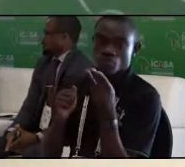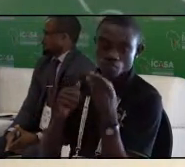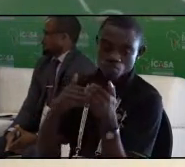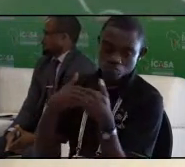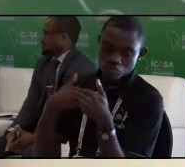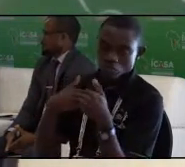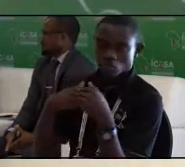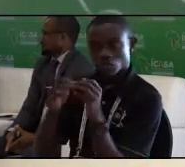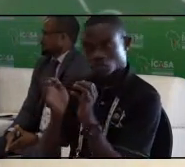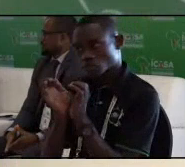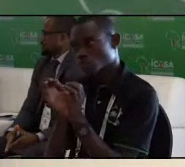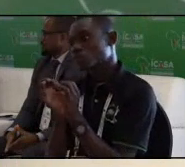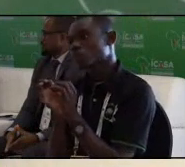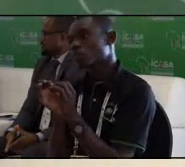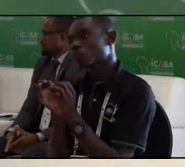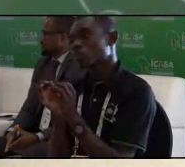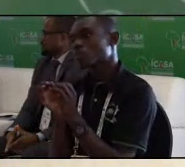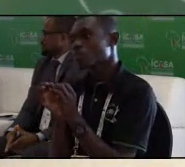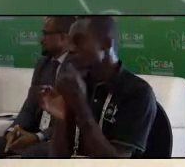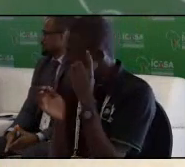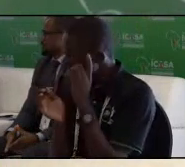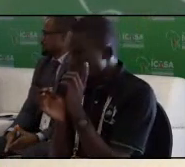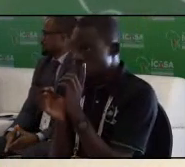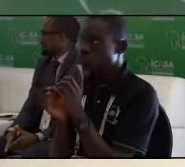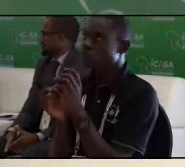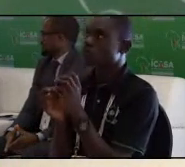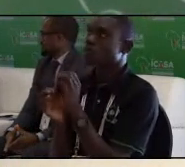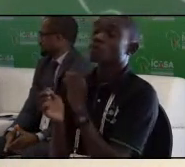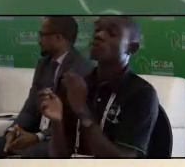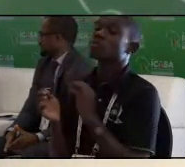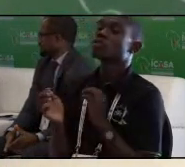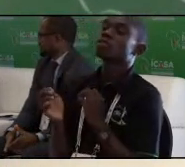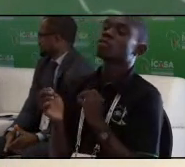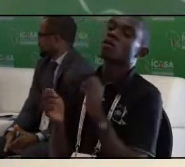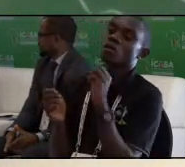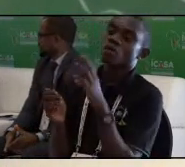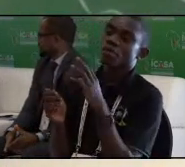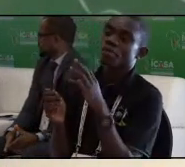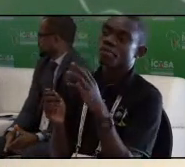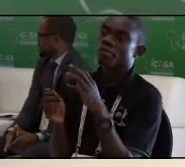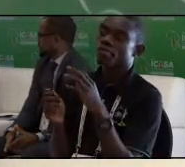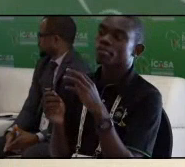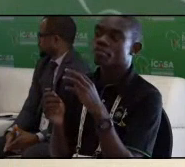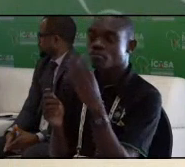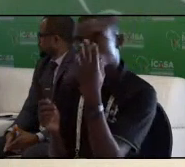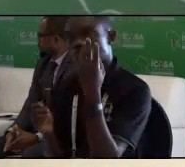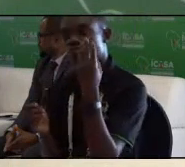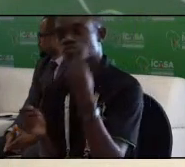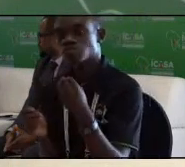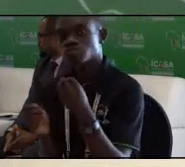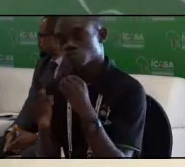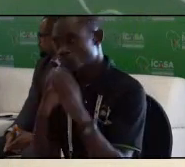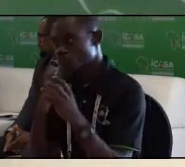it's private sector, but the people doing this extra work are actually not private sector. So private sector, interestingly, we had